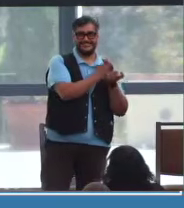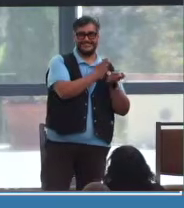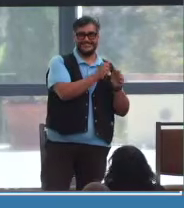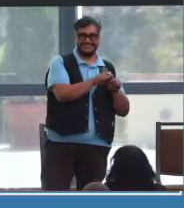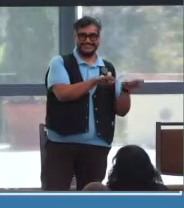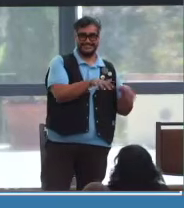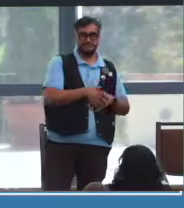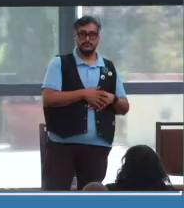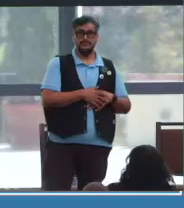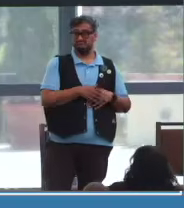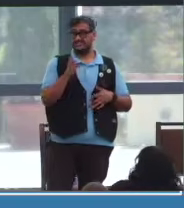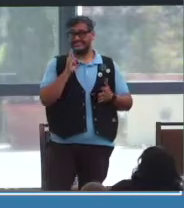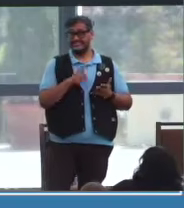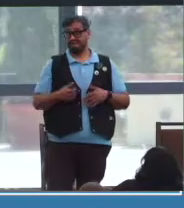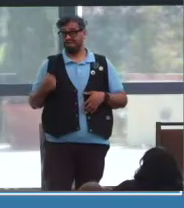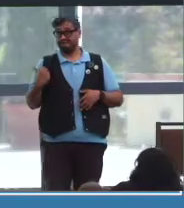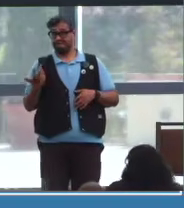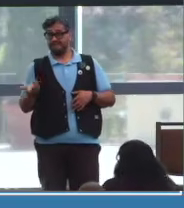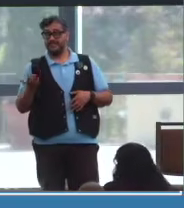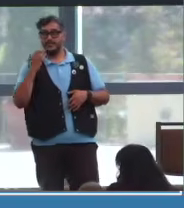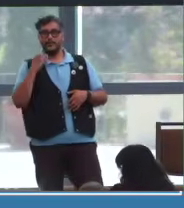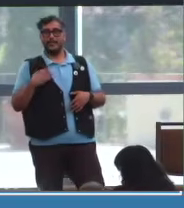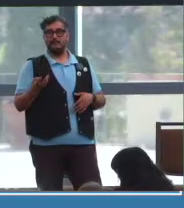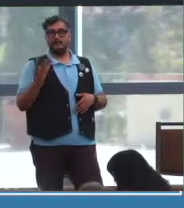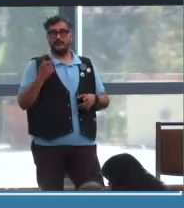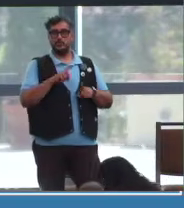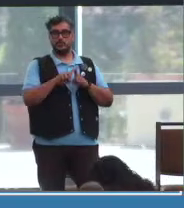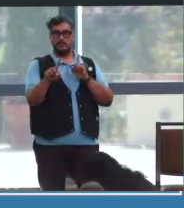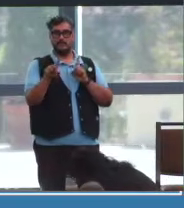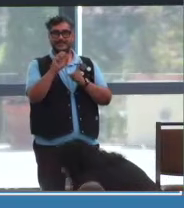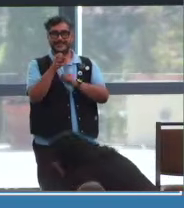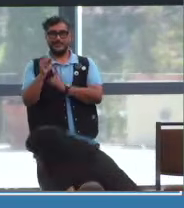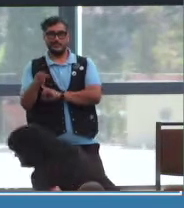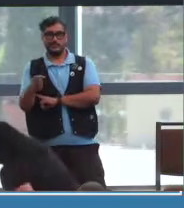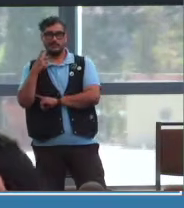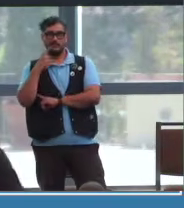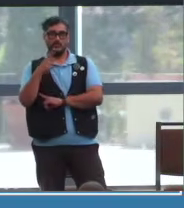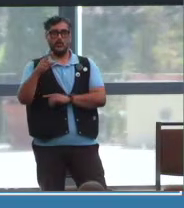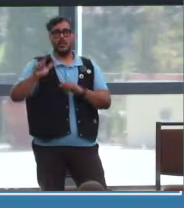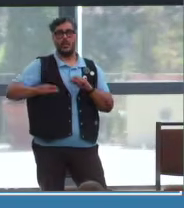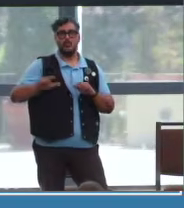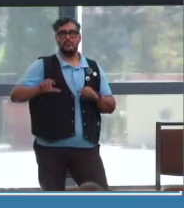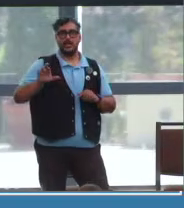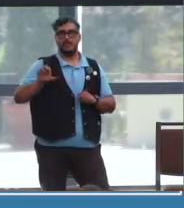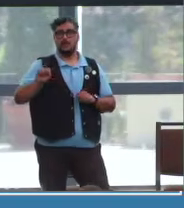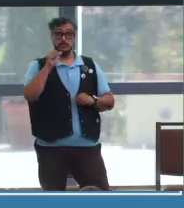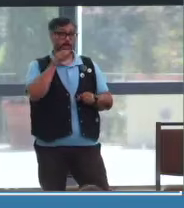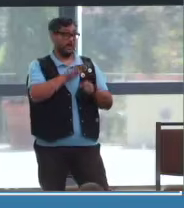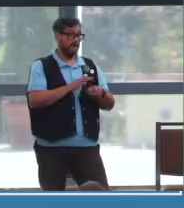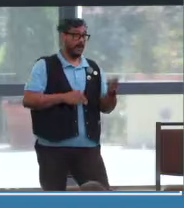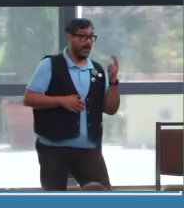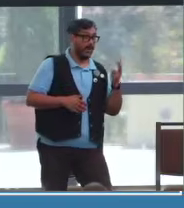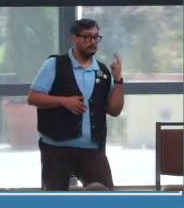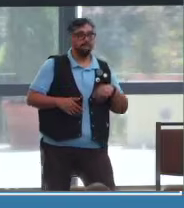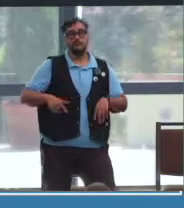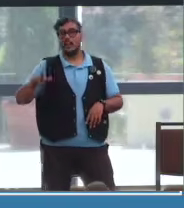host disease. As you can see here, we had 4 cases of low-grade CRS, none of high-grade CRS, and the